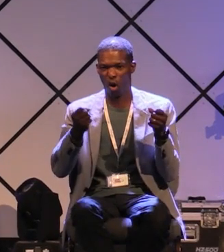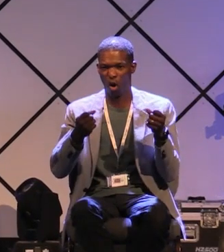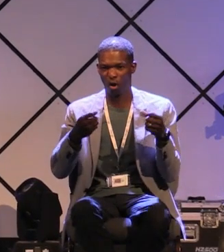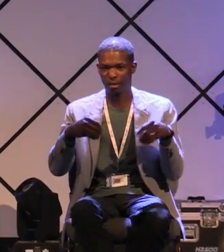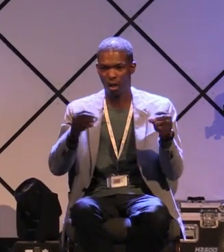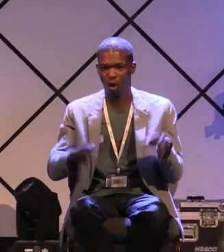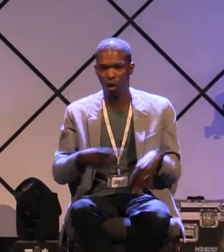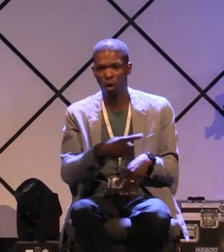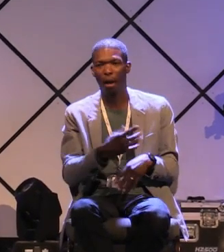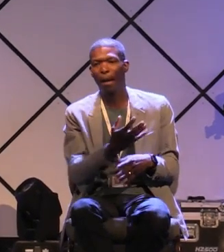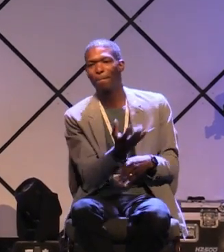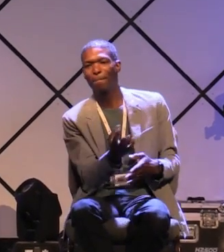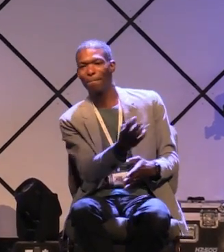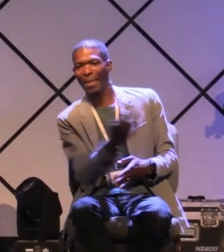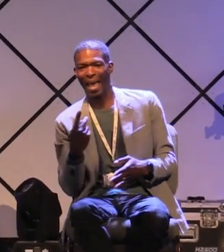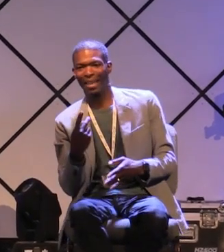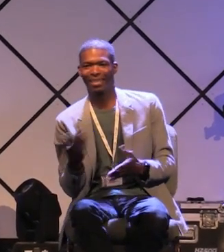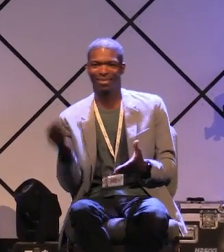dogs.